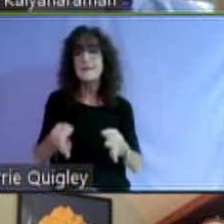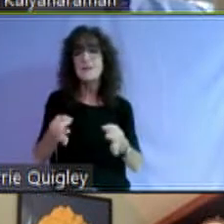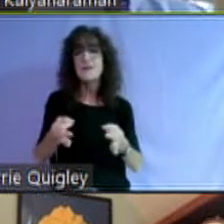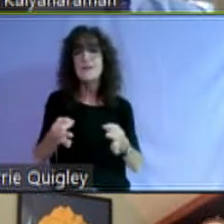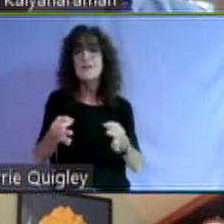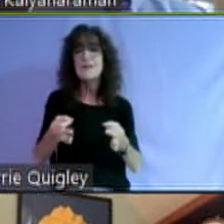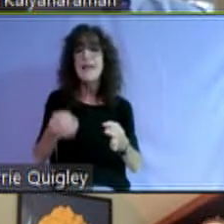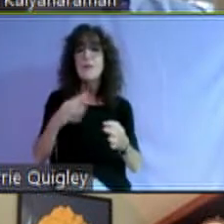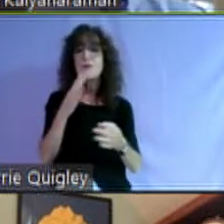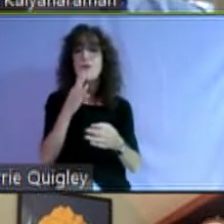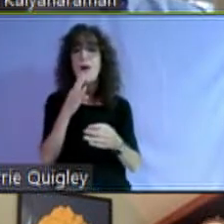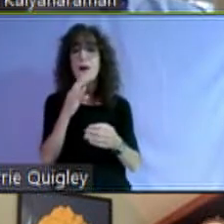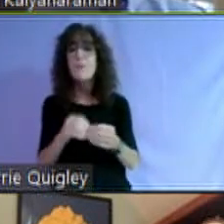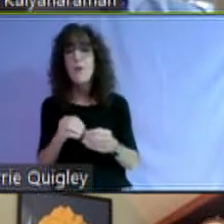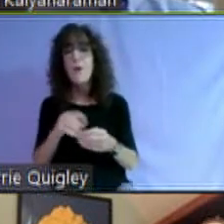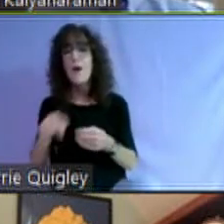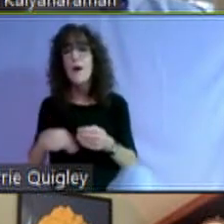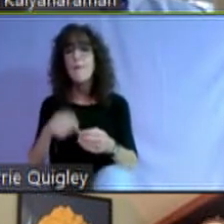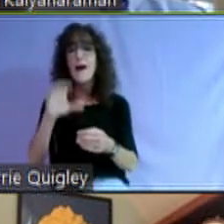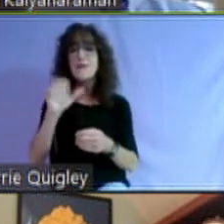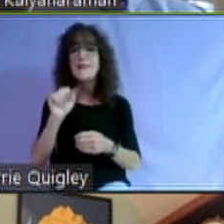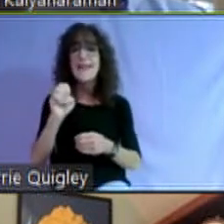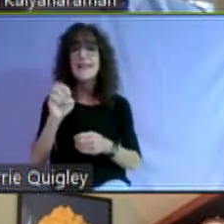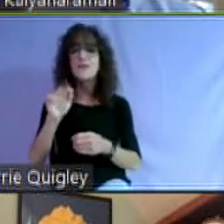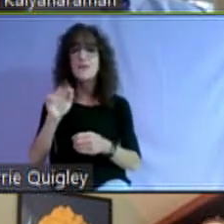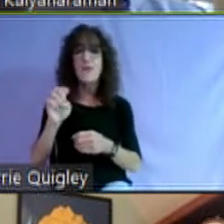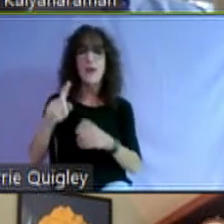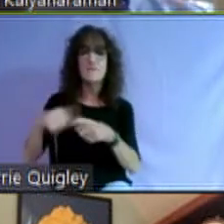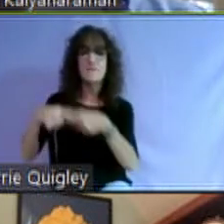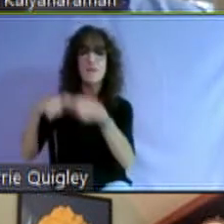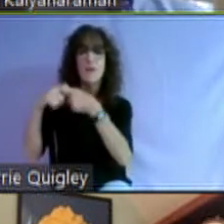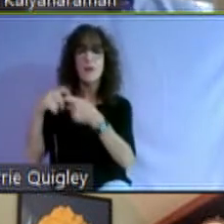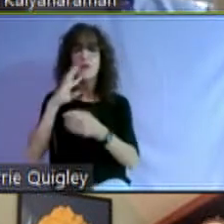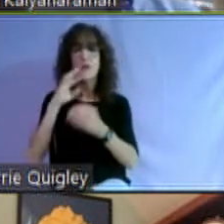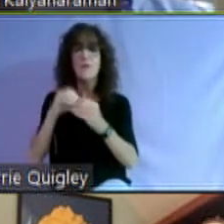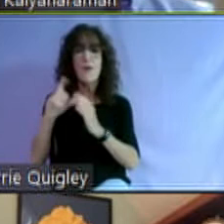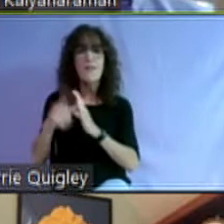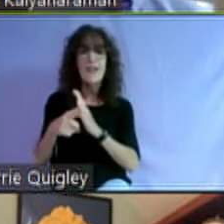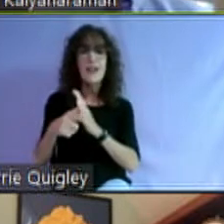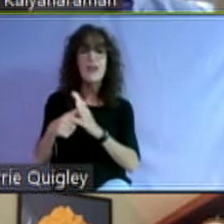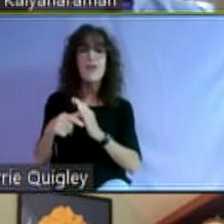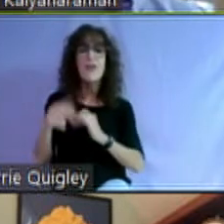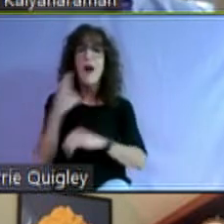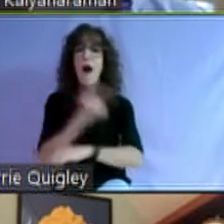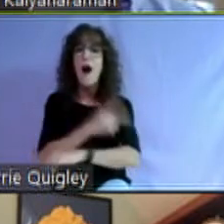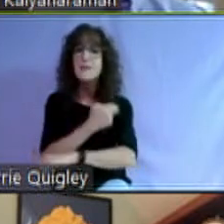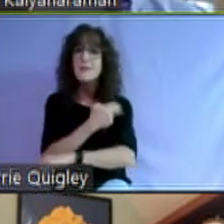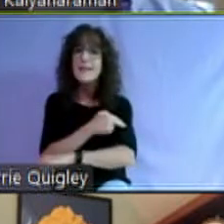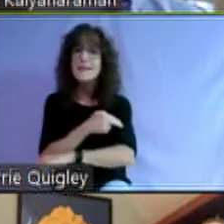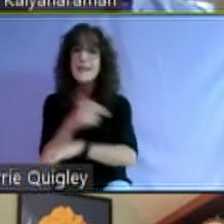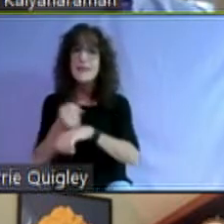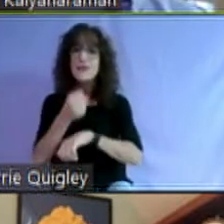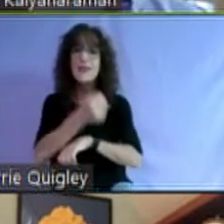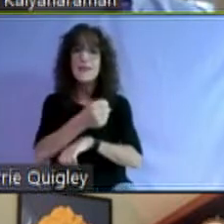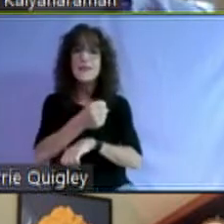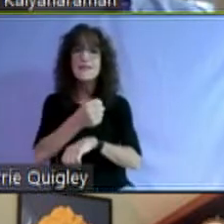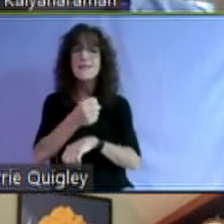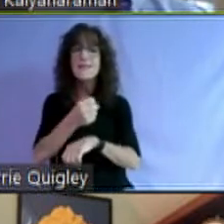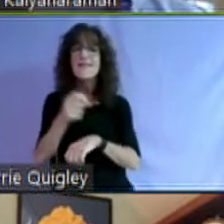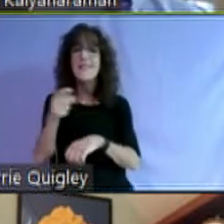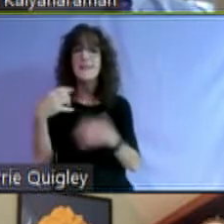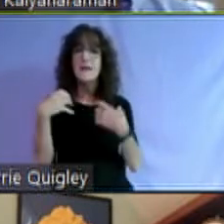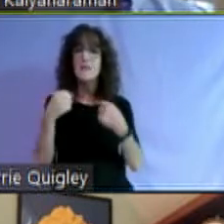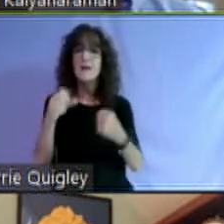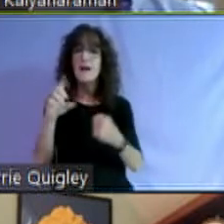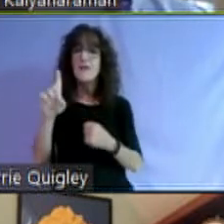And we'll talk a little bit more about the case rate in a couple of minutes. Hospitalizations we track, that's available on a recovery dashboard. And we've seen